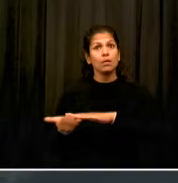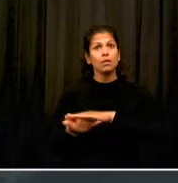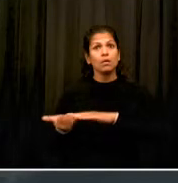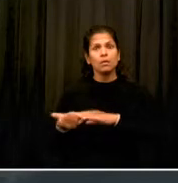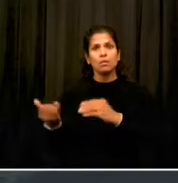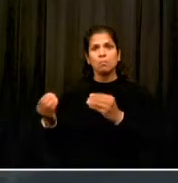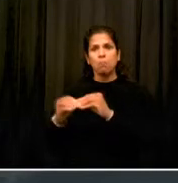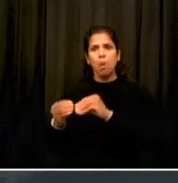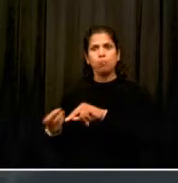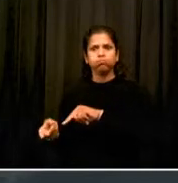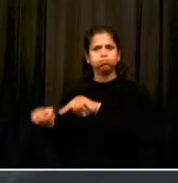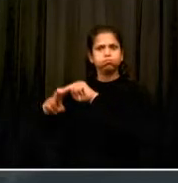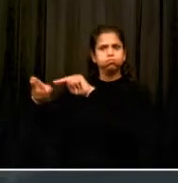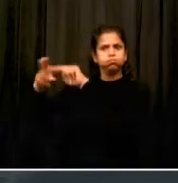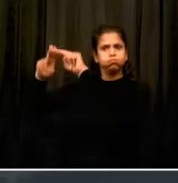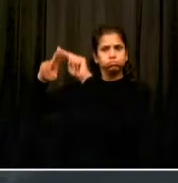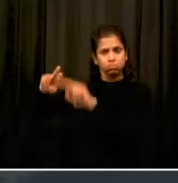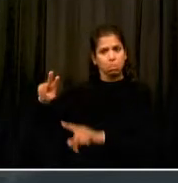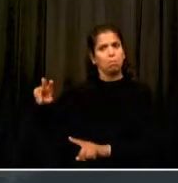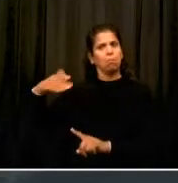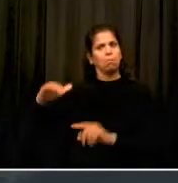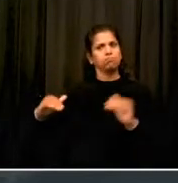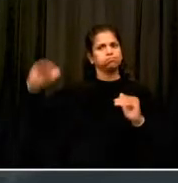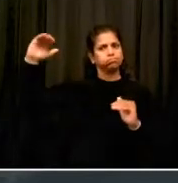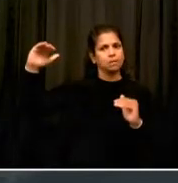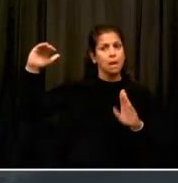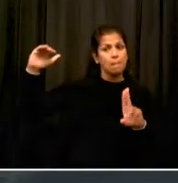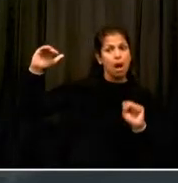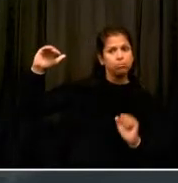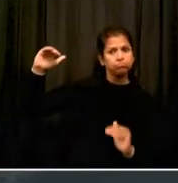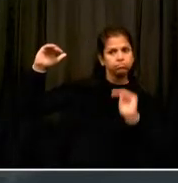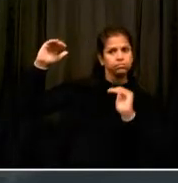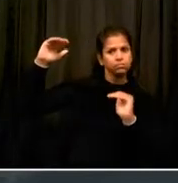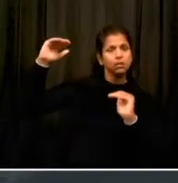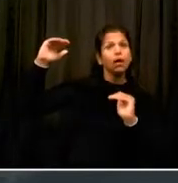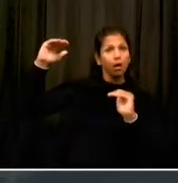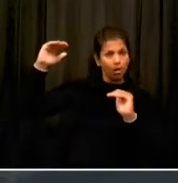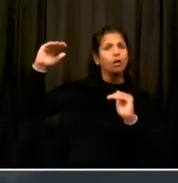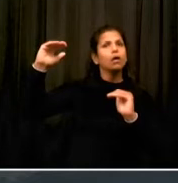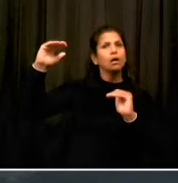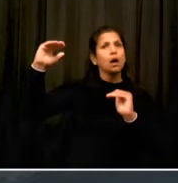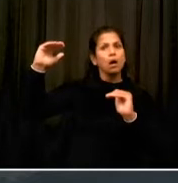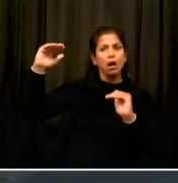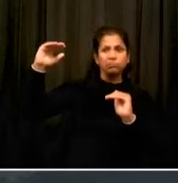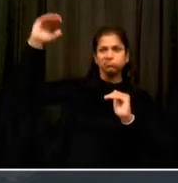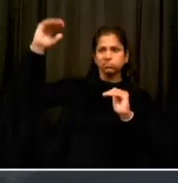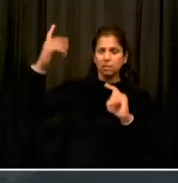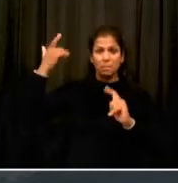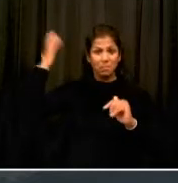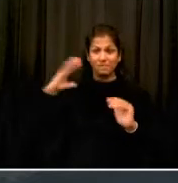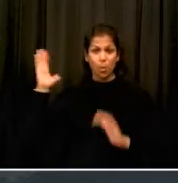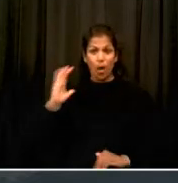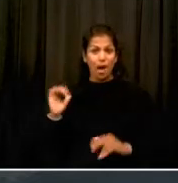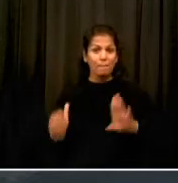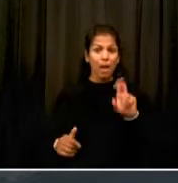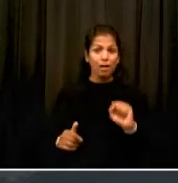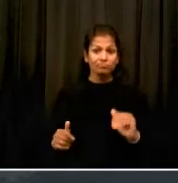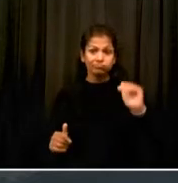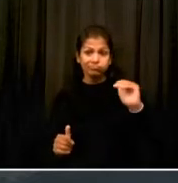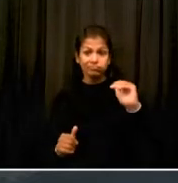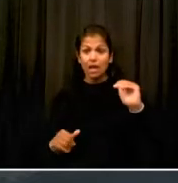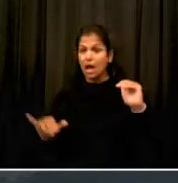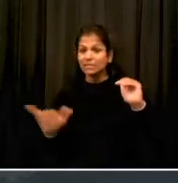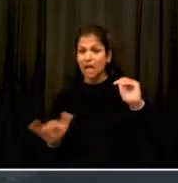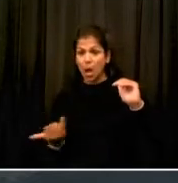that they can go into the subway and stay safe. We do see more activity in terms of car traffic, but not as much by any stretch as what we're seeing